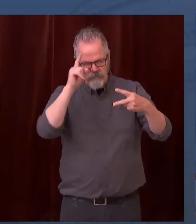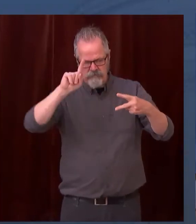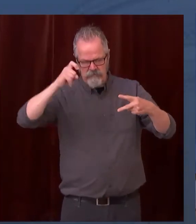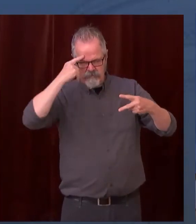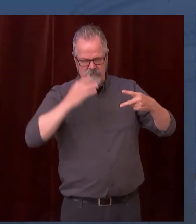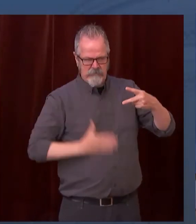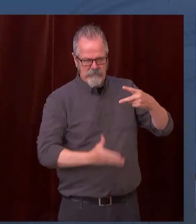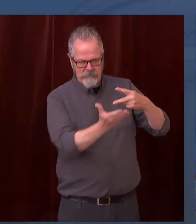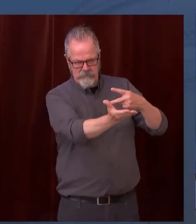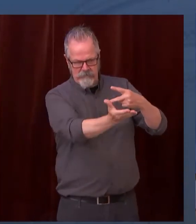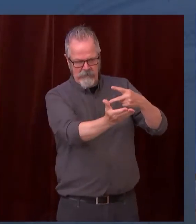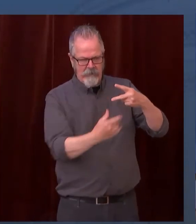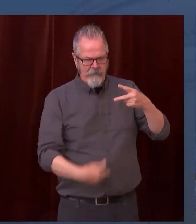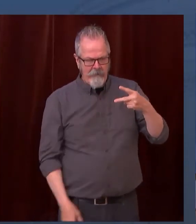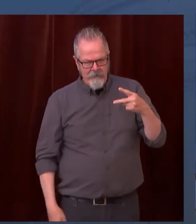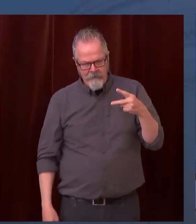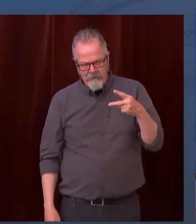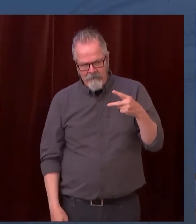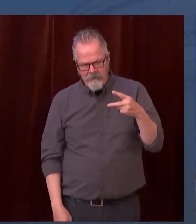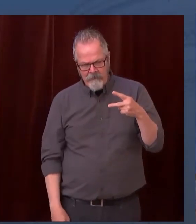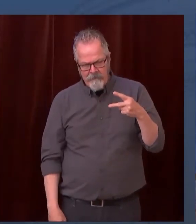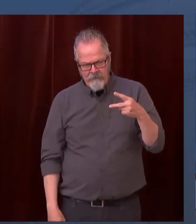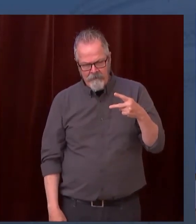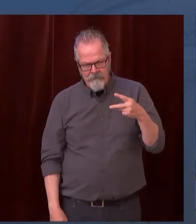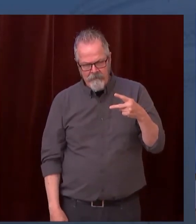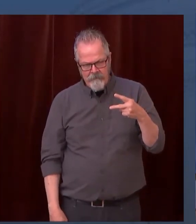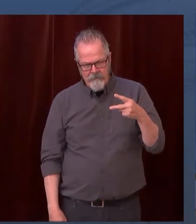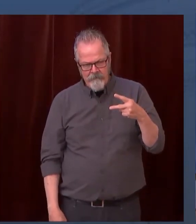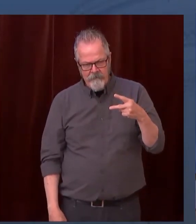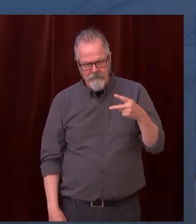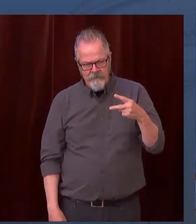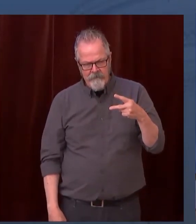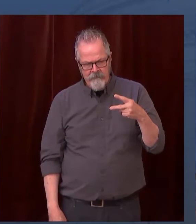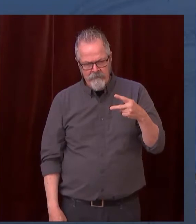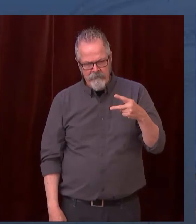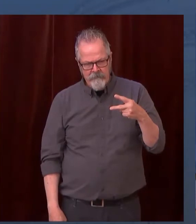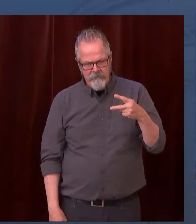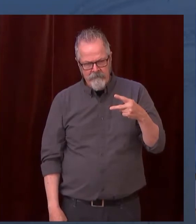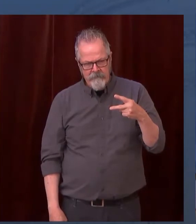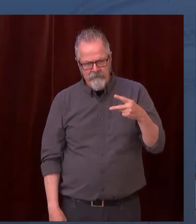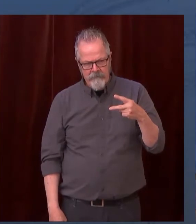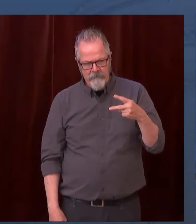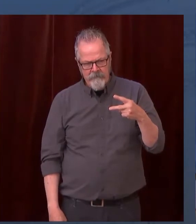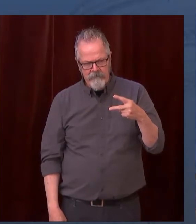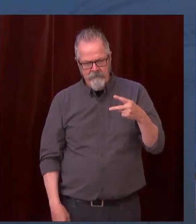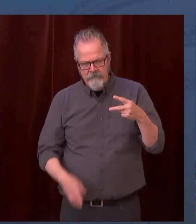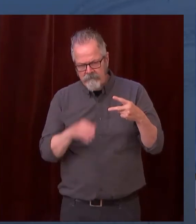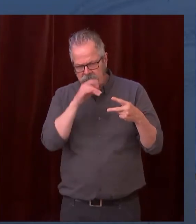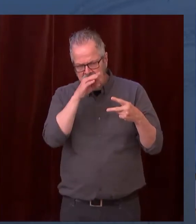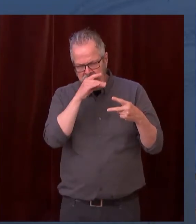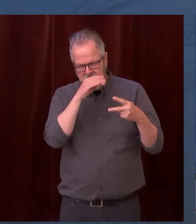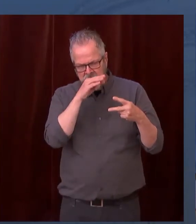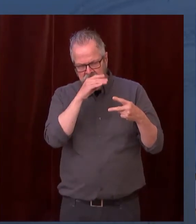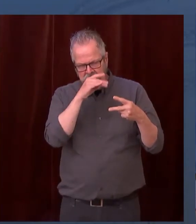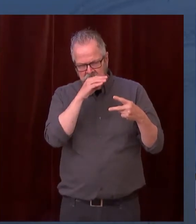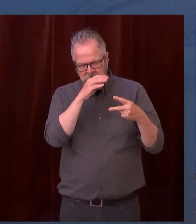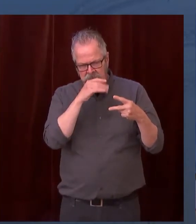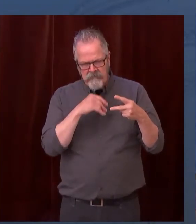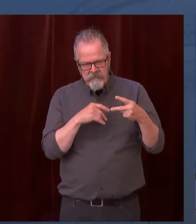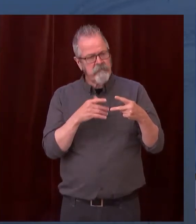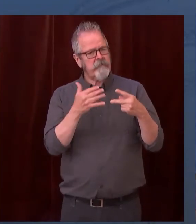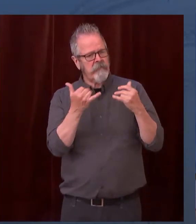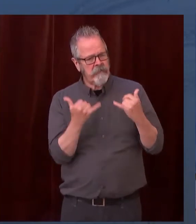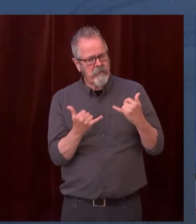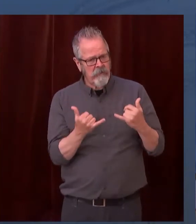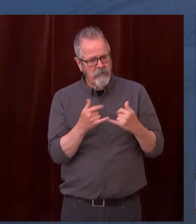Did you end up, as you look back on it, did you end up yielding to pressure to reopen too soon? And